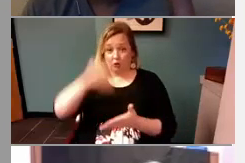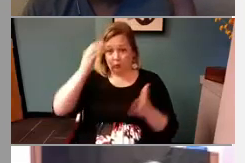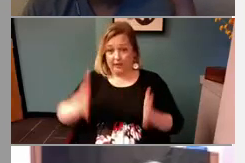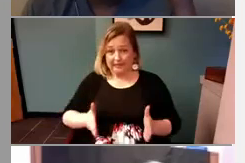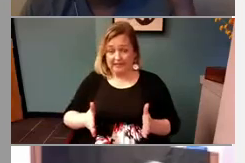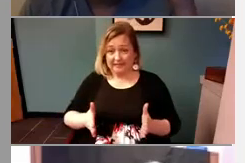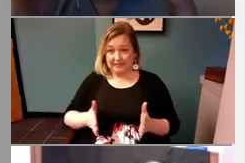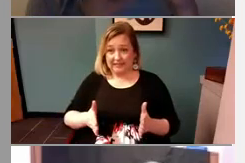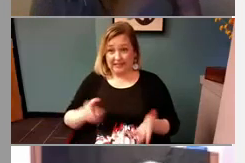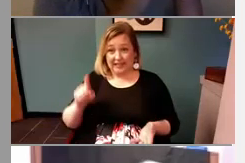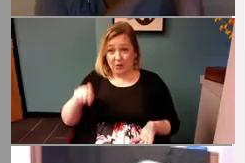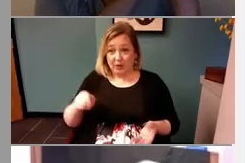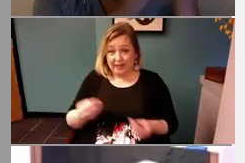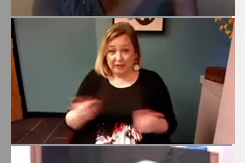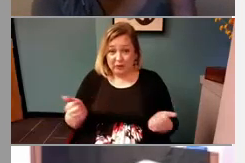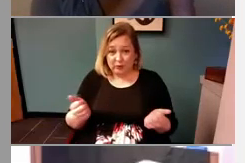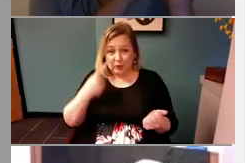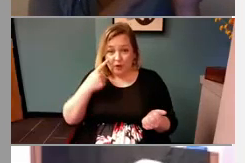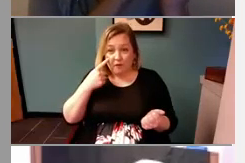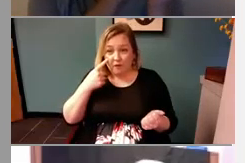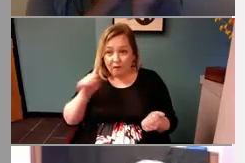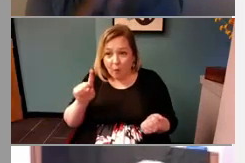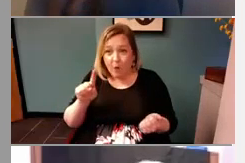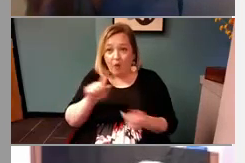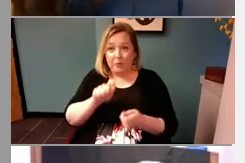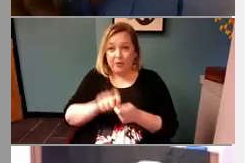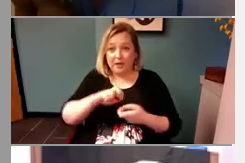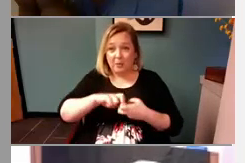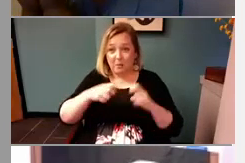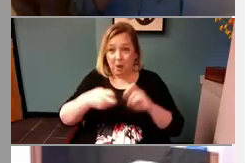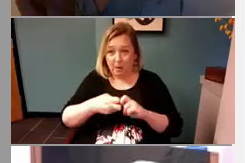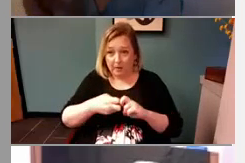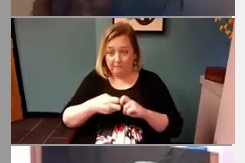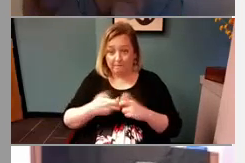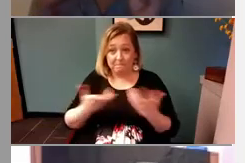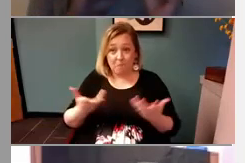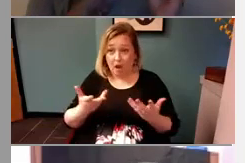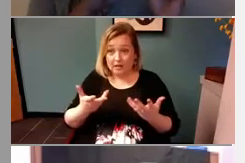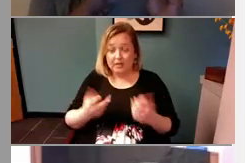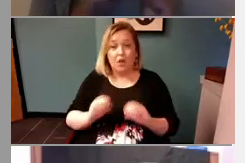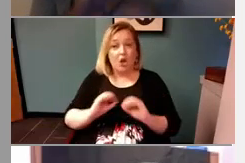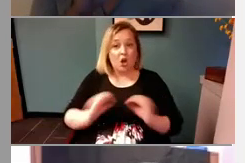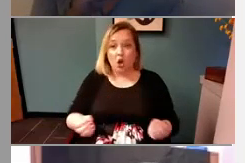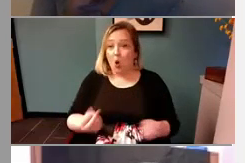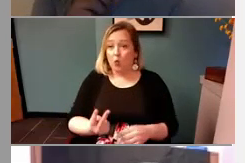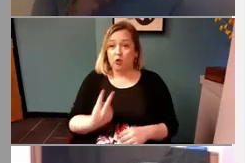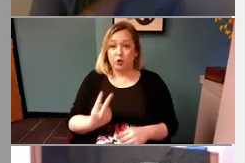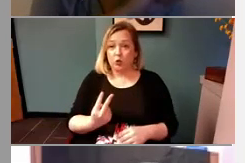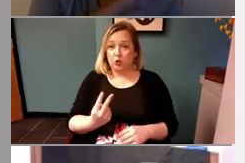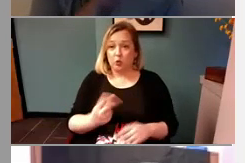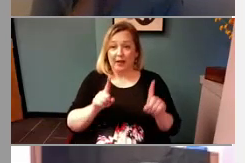for the particular problem, such that no 2 exams where a student